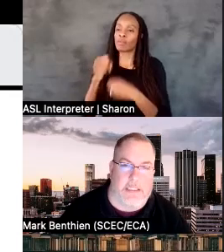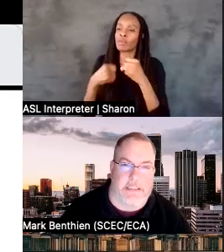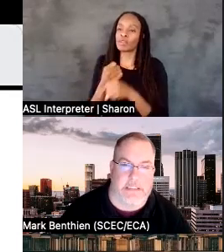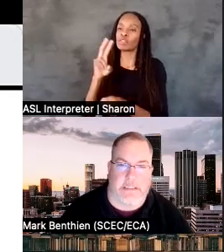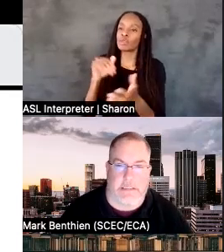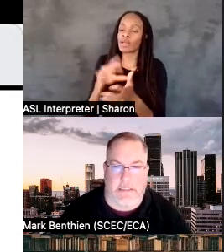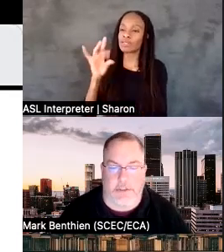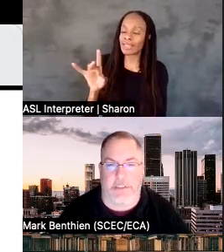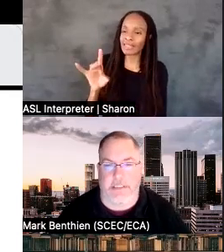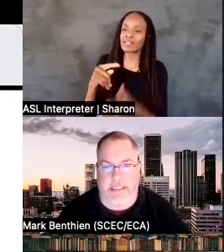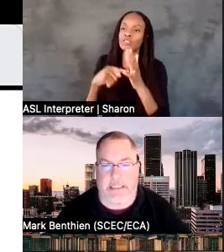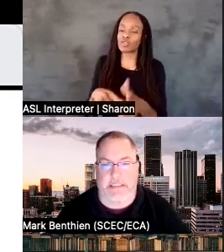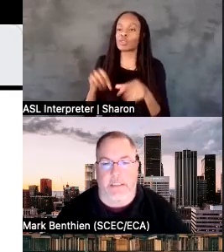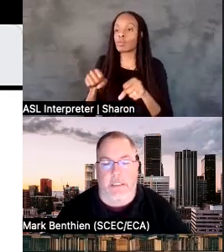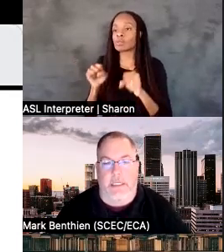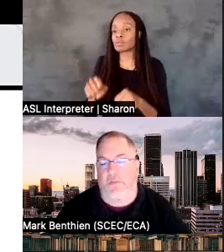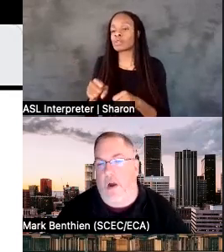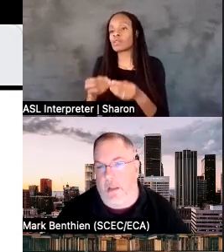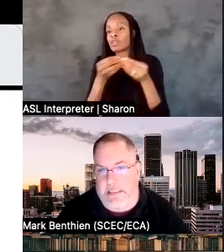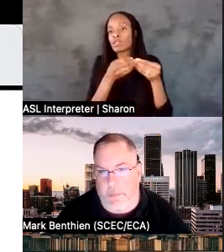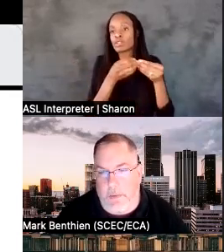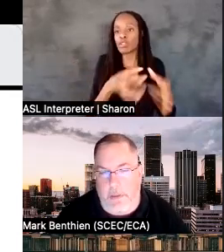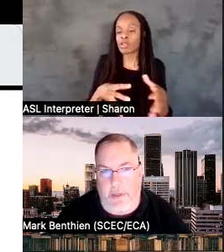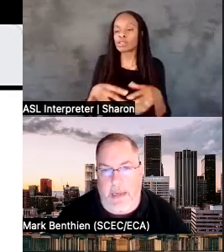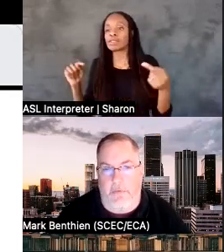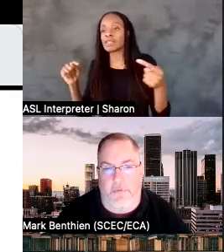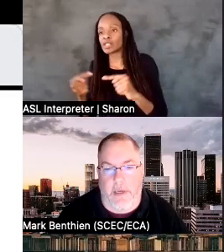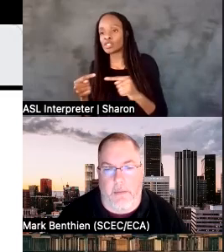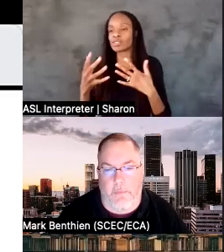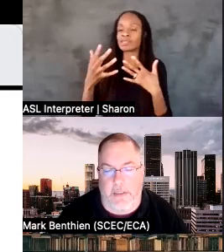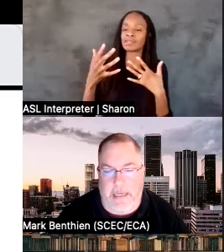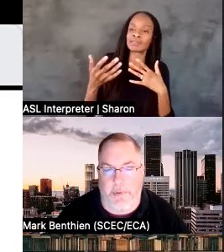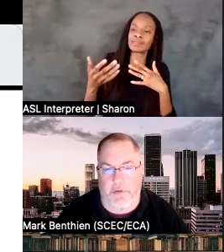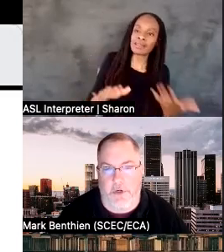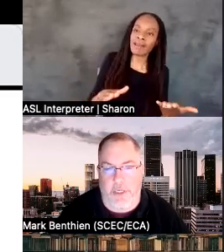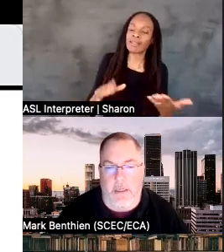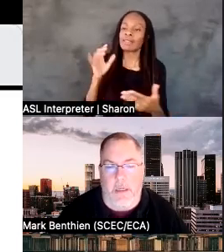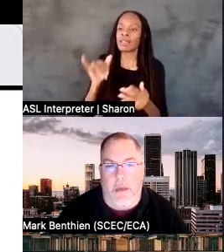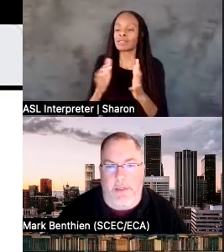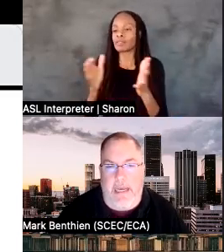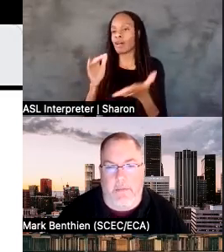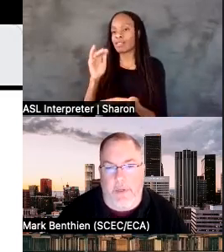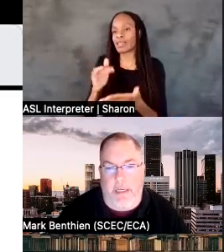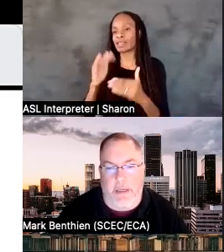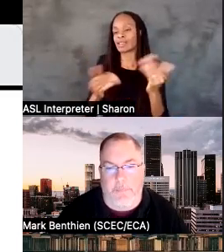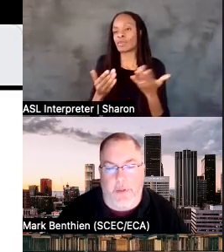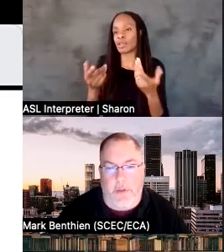possibility of losses and injuries and deaths. That's far less than what we would have, what has happened in Turkey. But